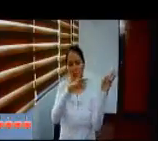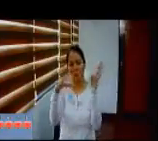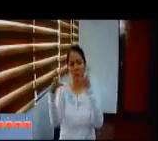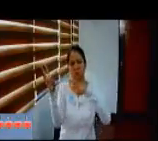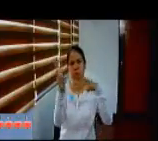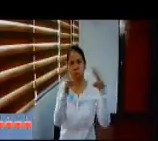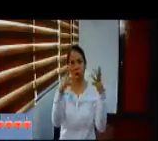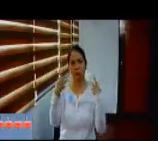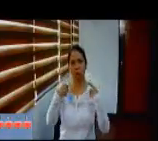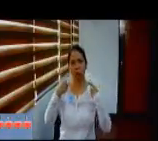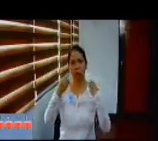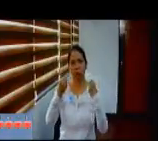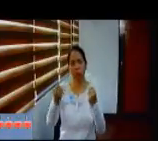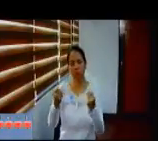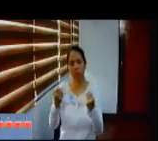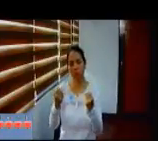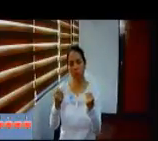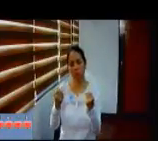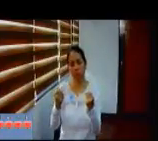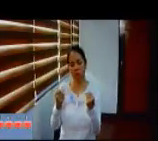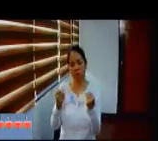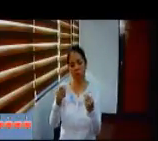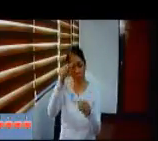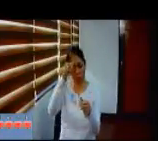when Typhoon Pablo approached